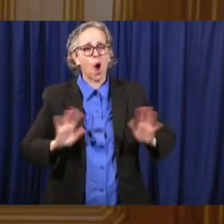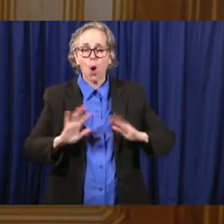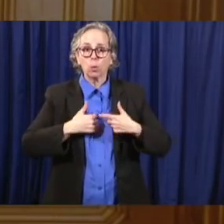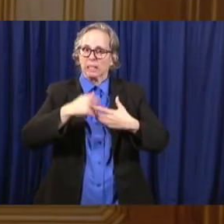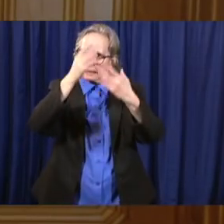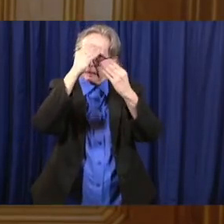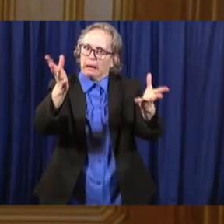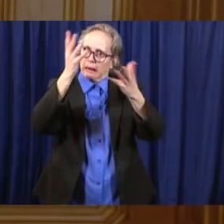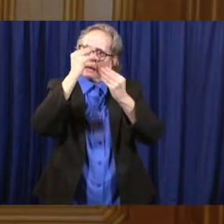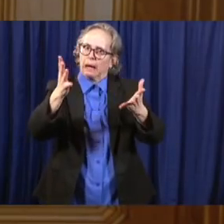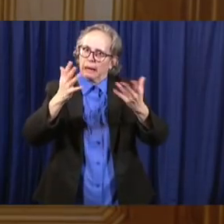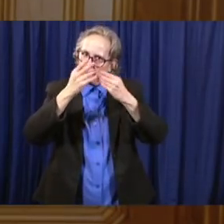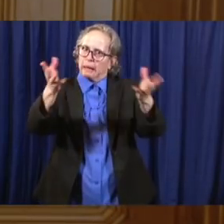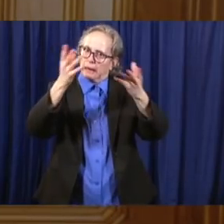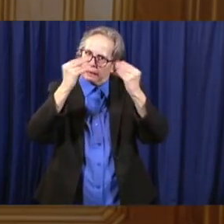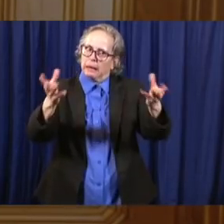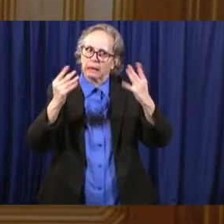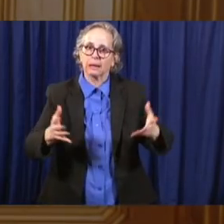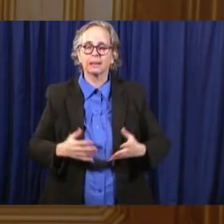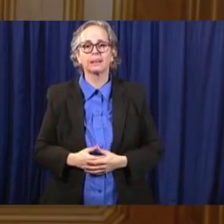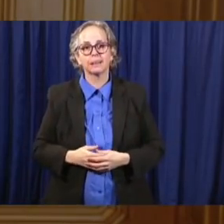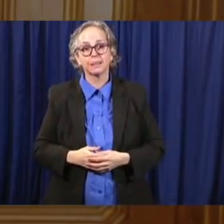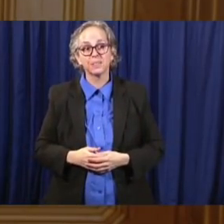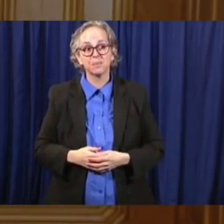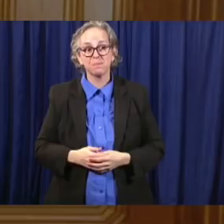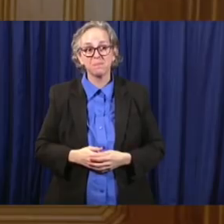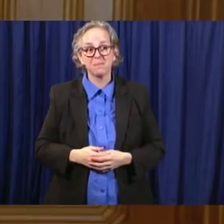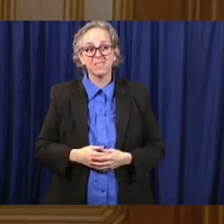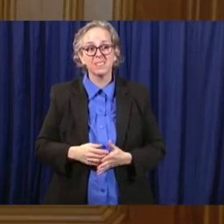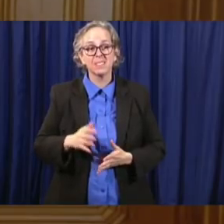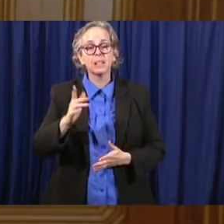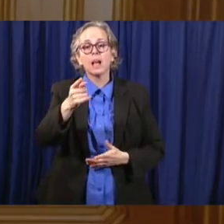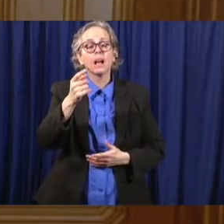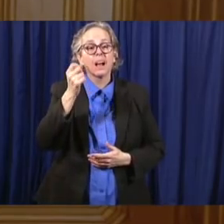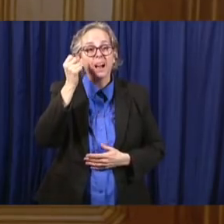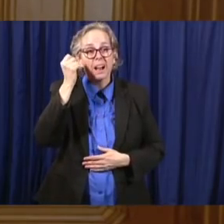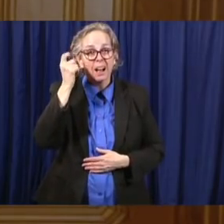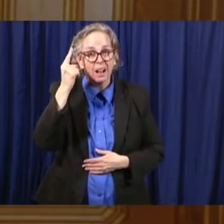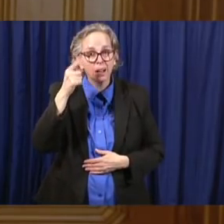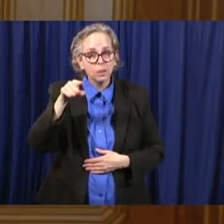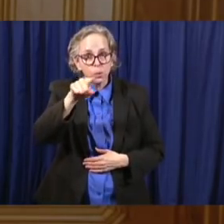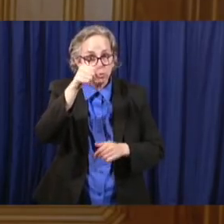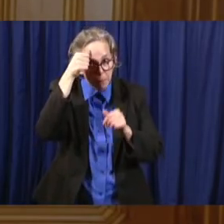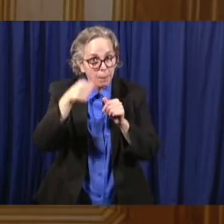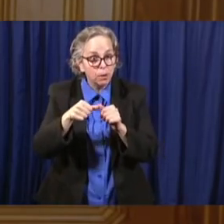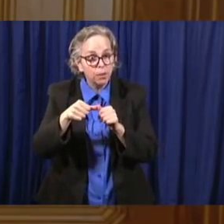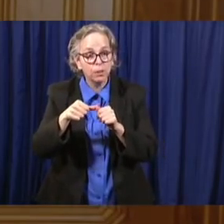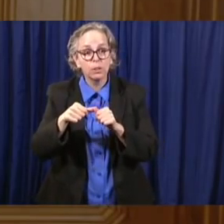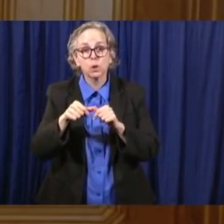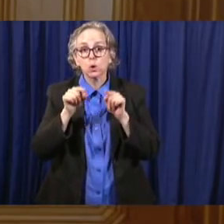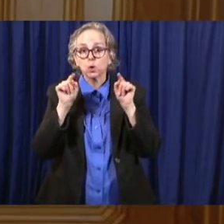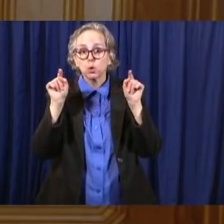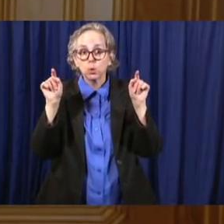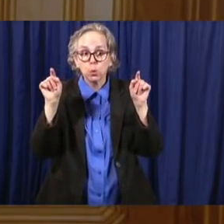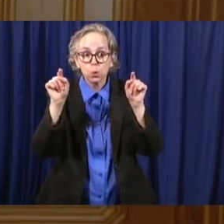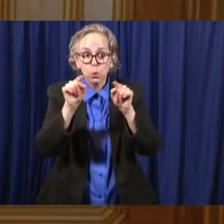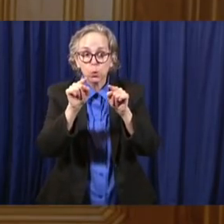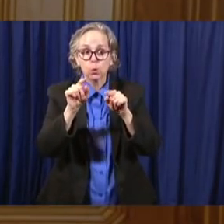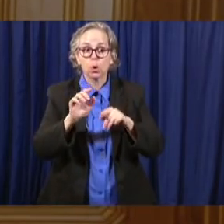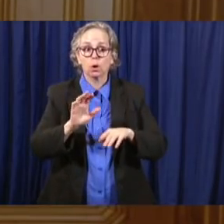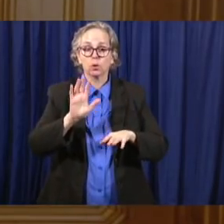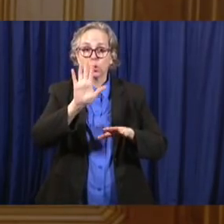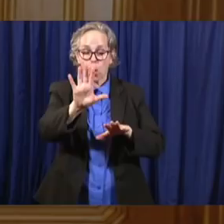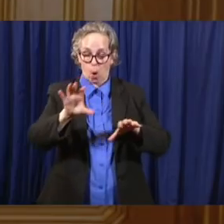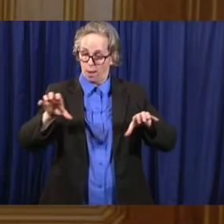far as the modeling, I think the most important thing for all of us to remember is we determine the way this story